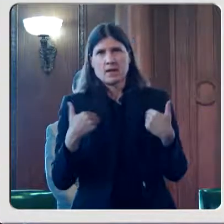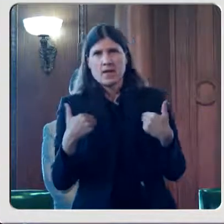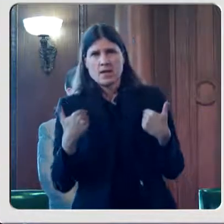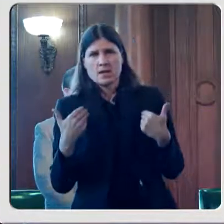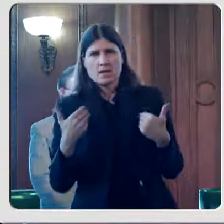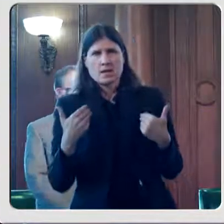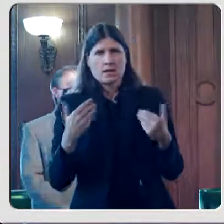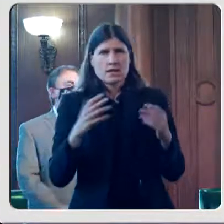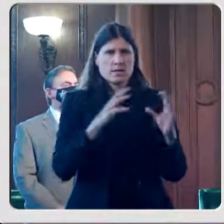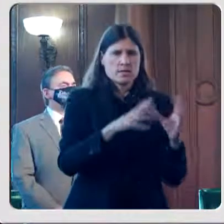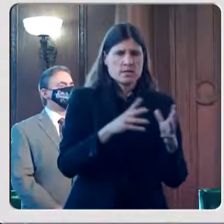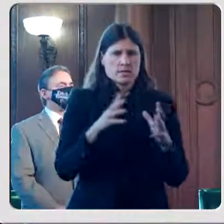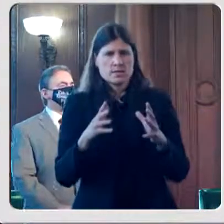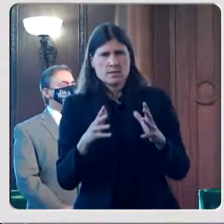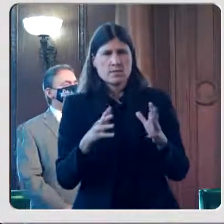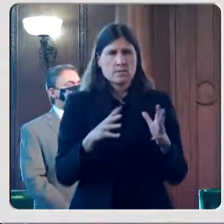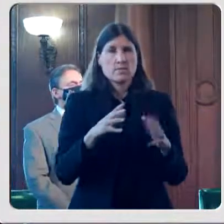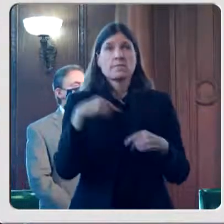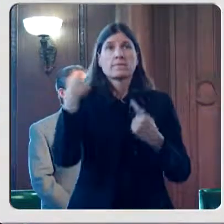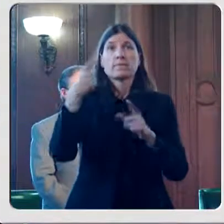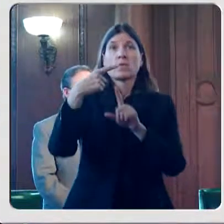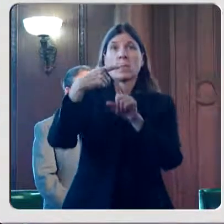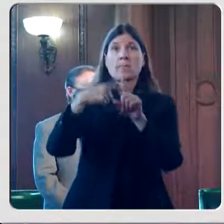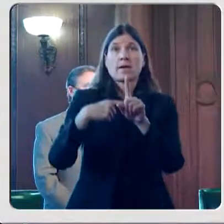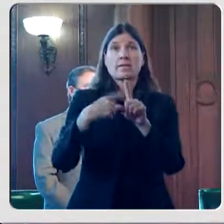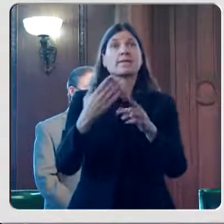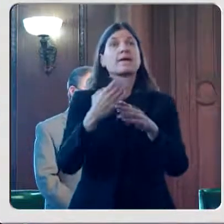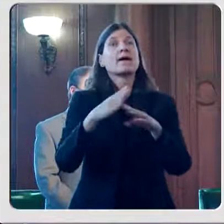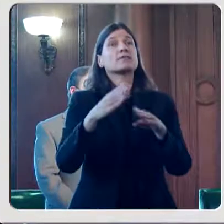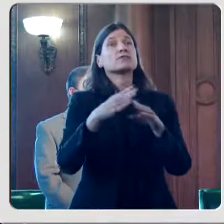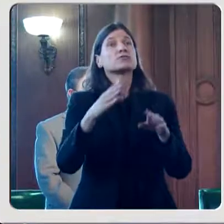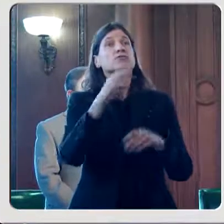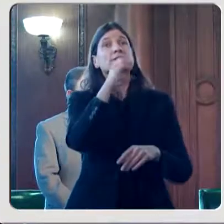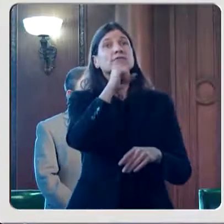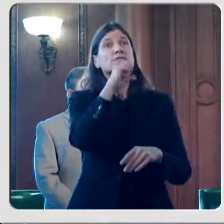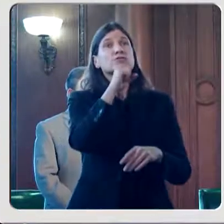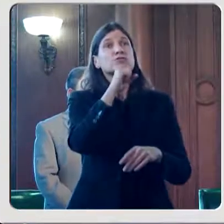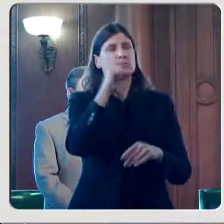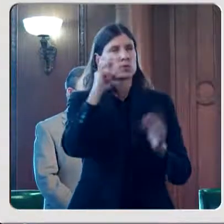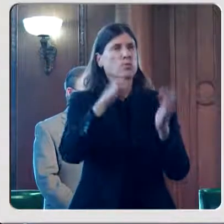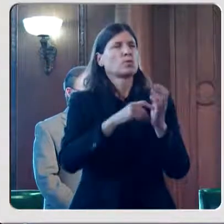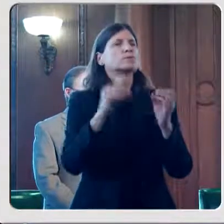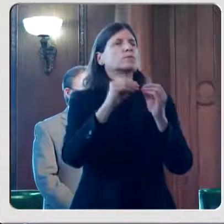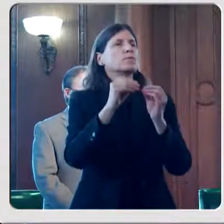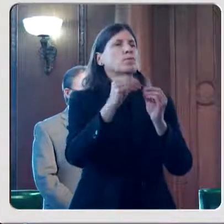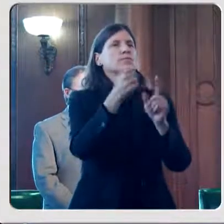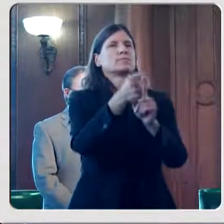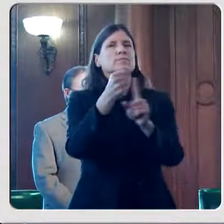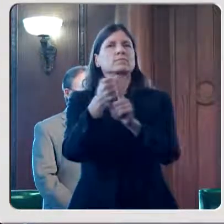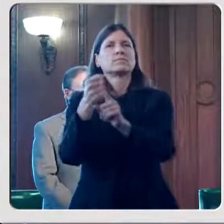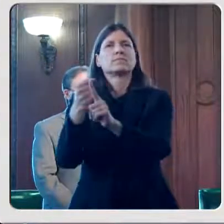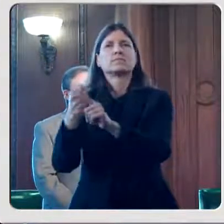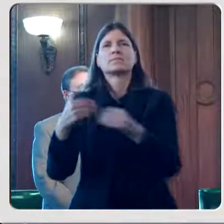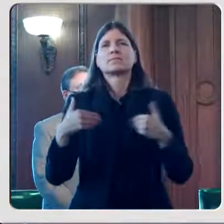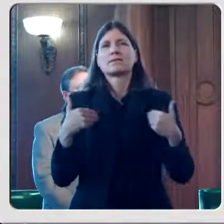two, the average age has gone down somewhat. And you'd expect that as we vaccinate more and more individuals in nursing homes